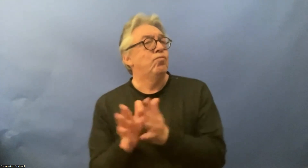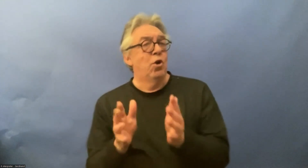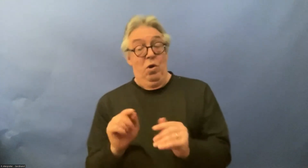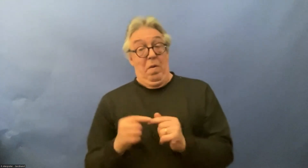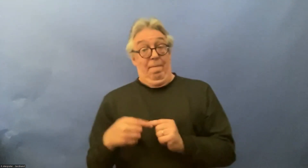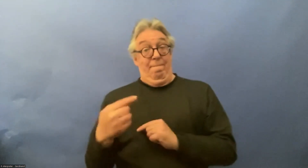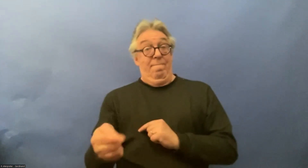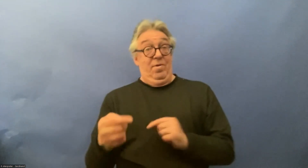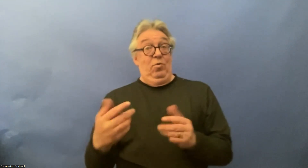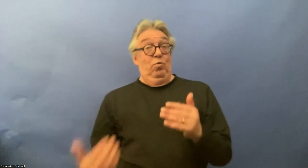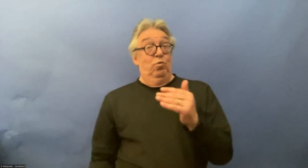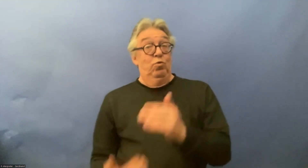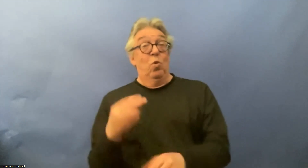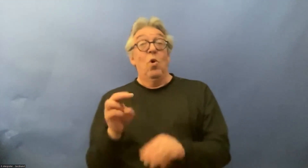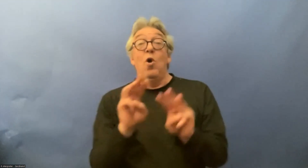reference group.